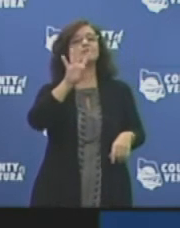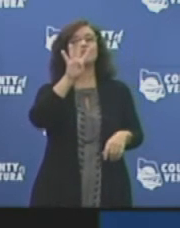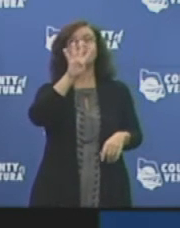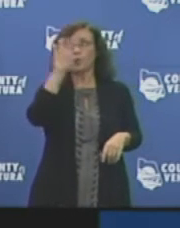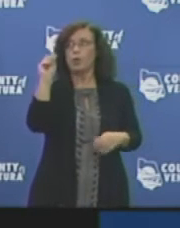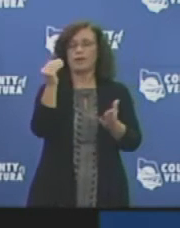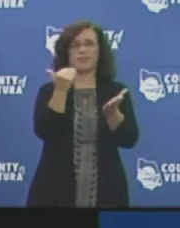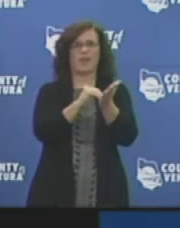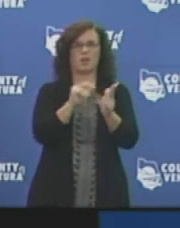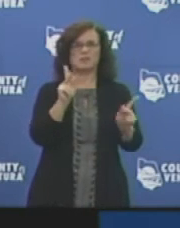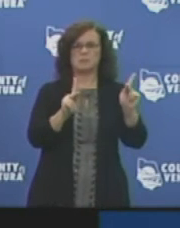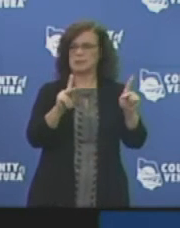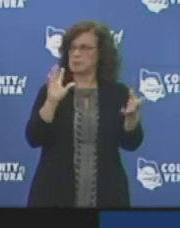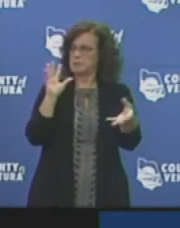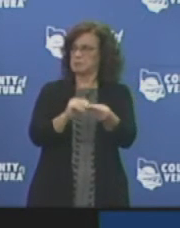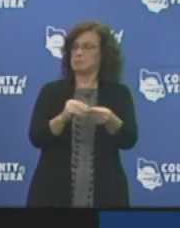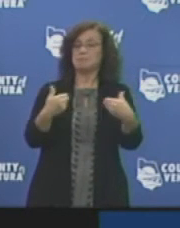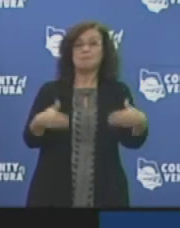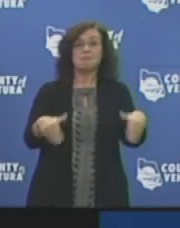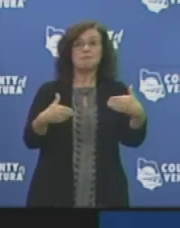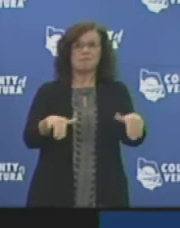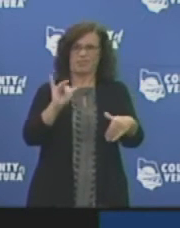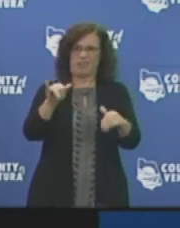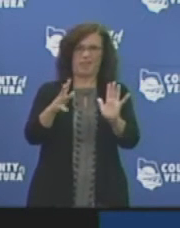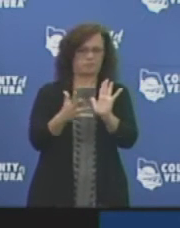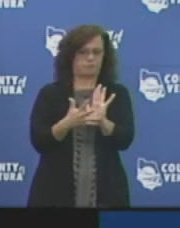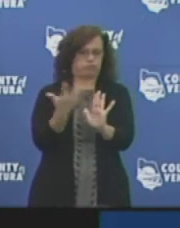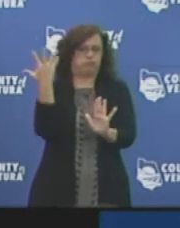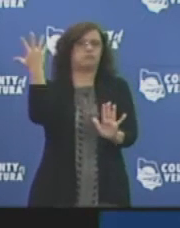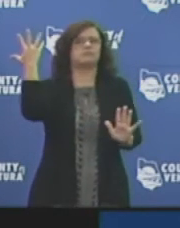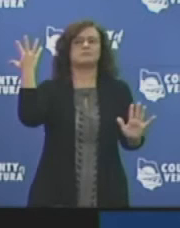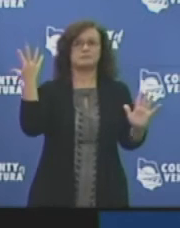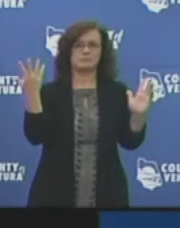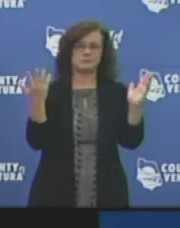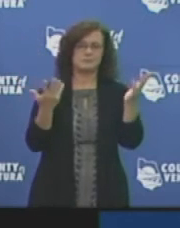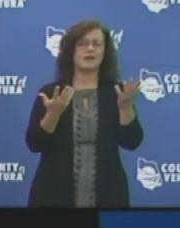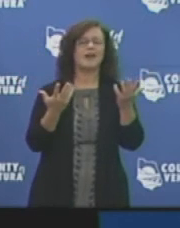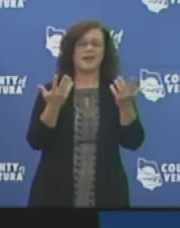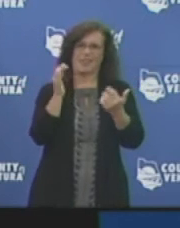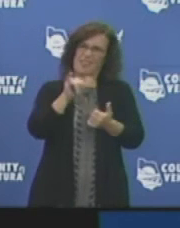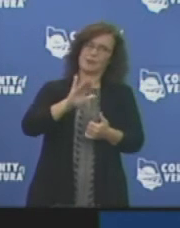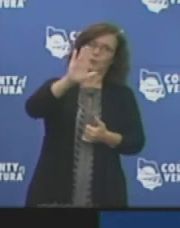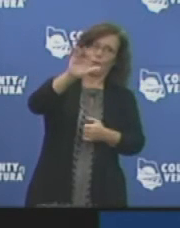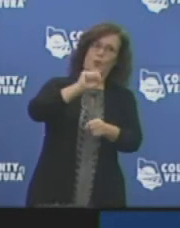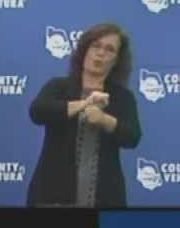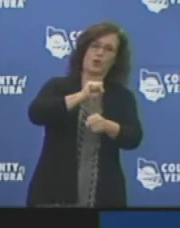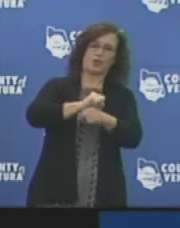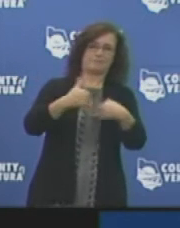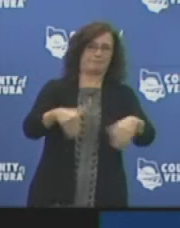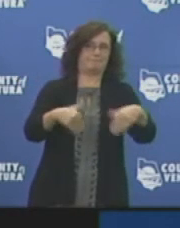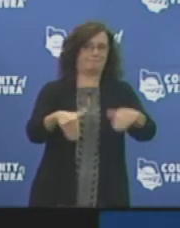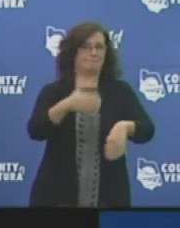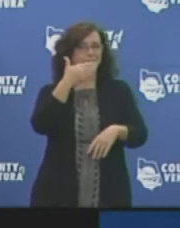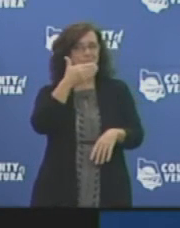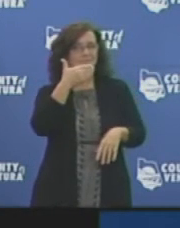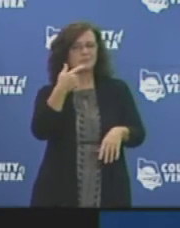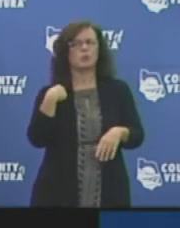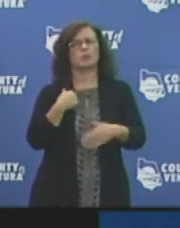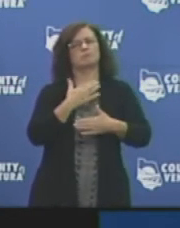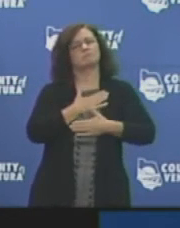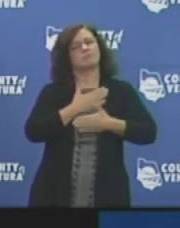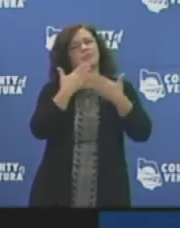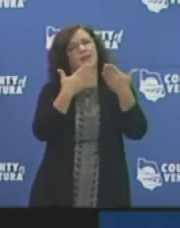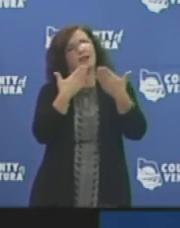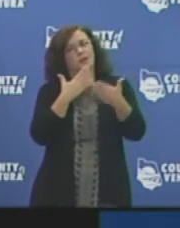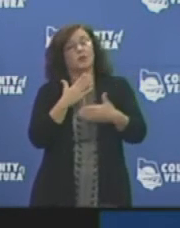a quadrupling, and that's all about you and the work that you're doing, our community. And so we really so appreciate it. And we appreciate